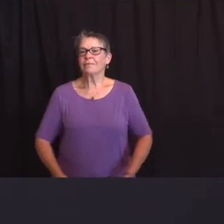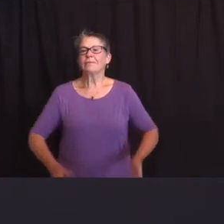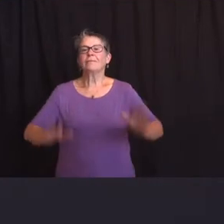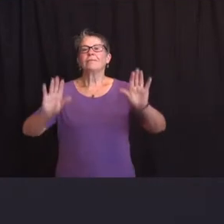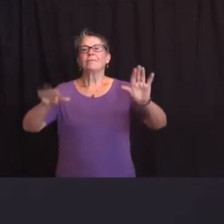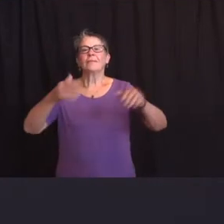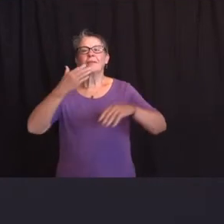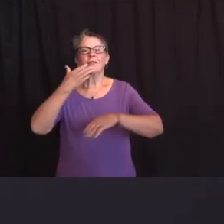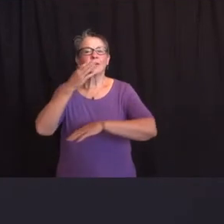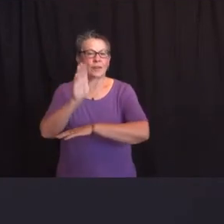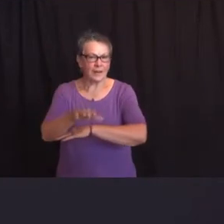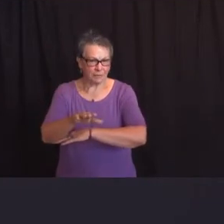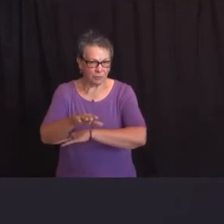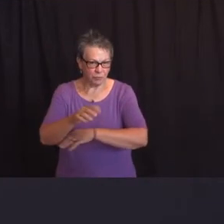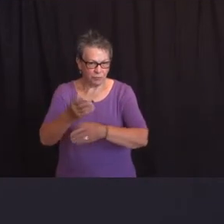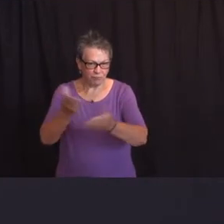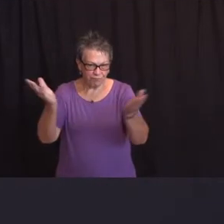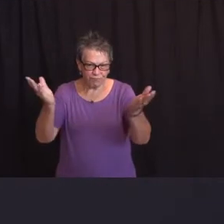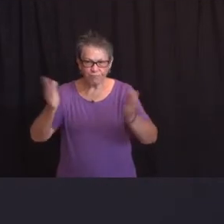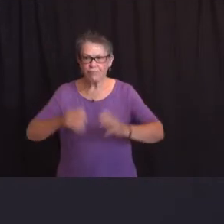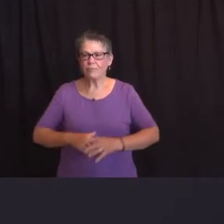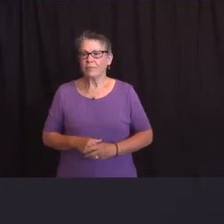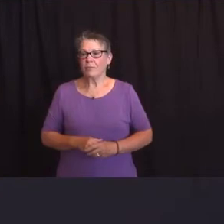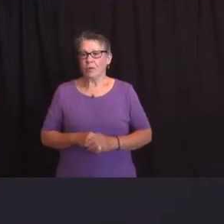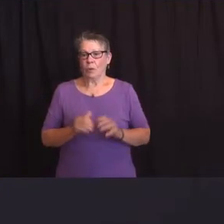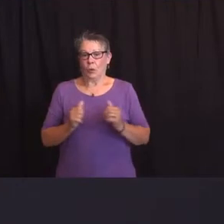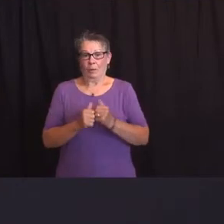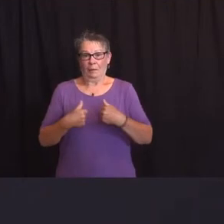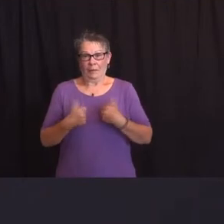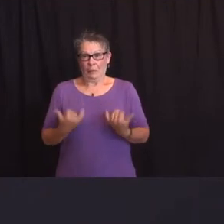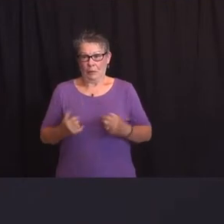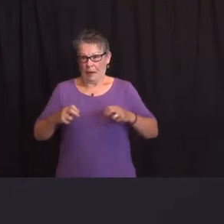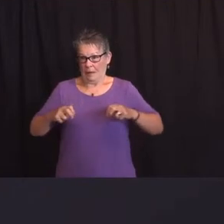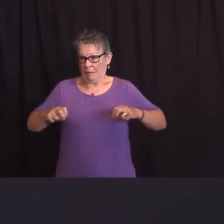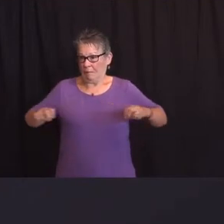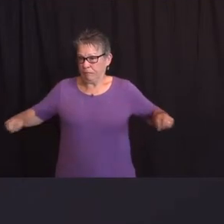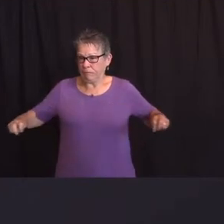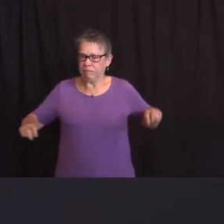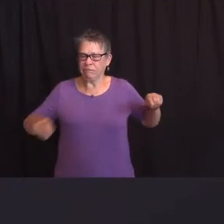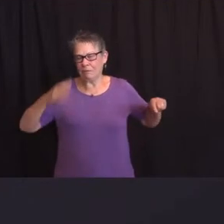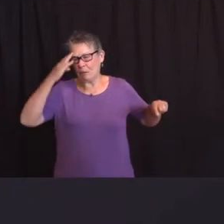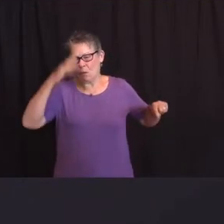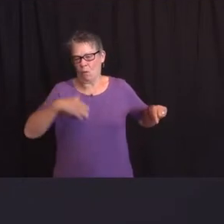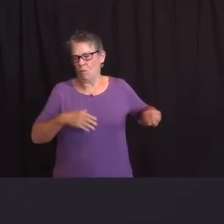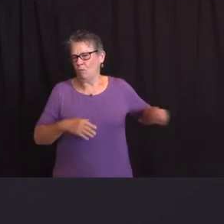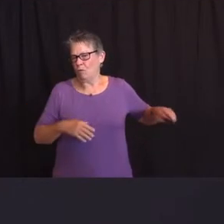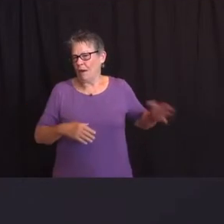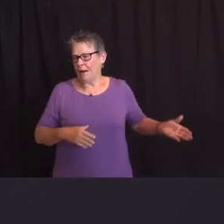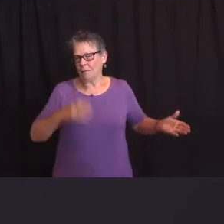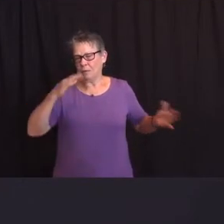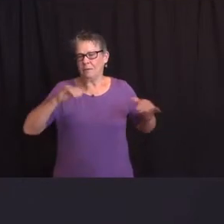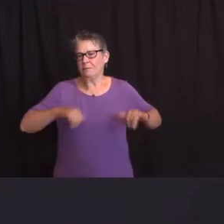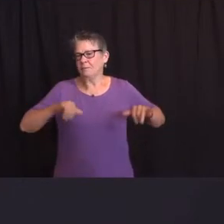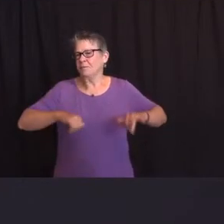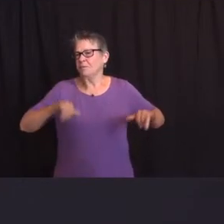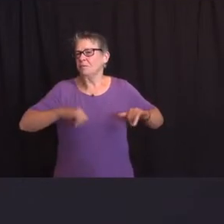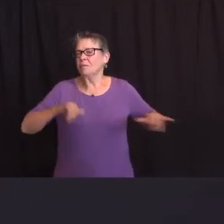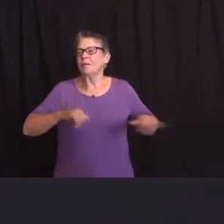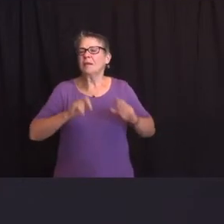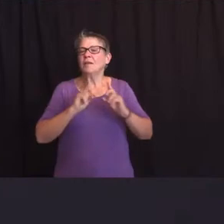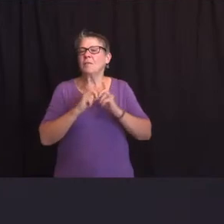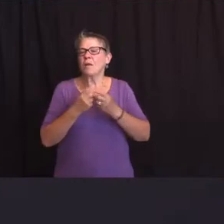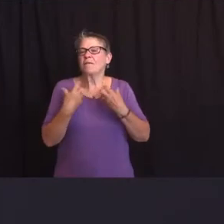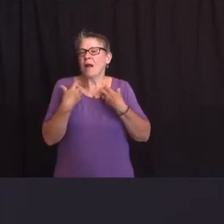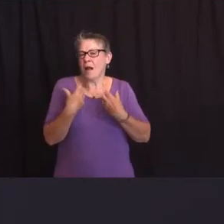Good afternoon. Seated alongside me today is the woman to my right who needs no introduction, the Commissioner of the Department of Health, Judy Persichelli. To